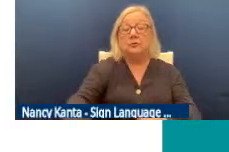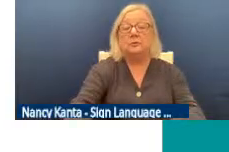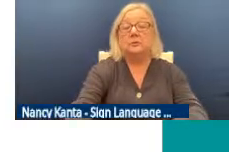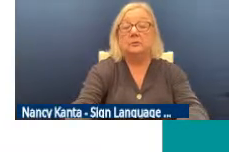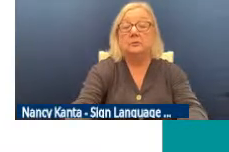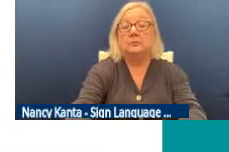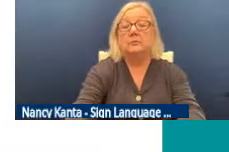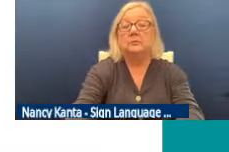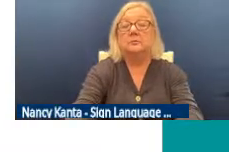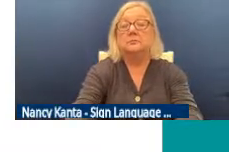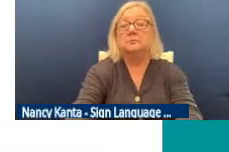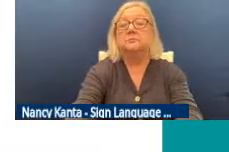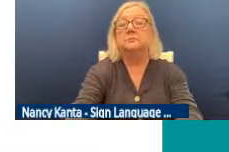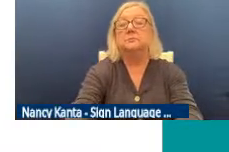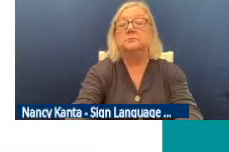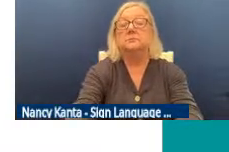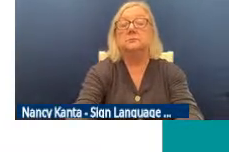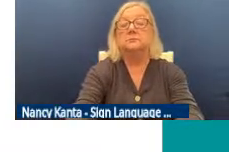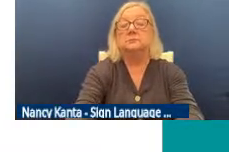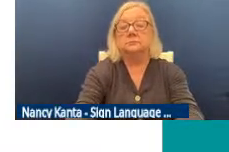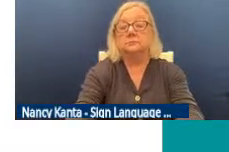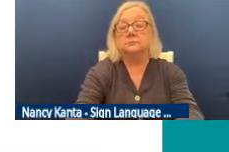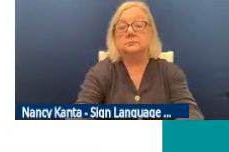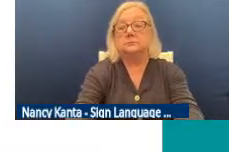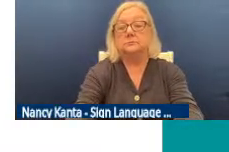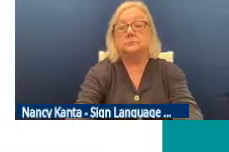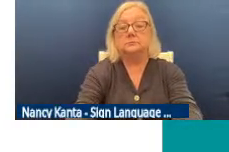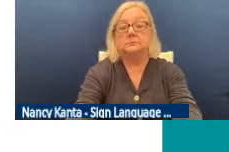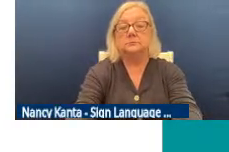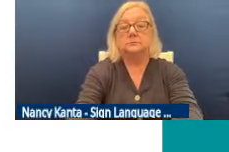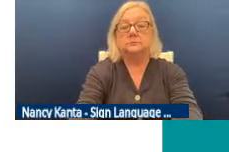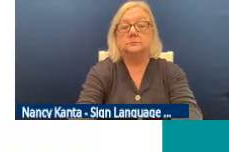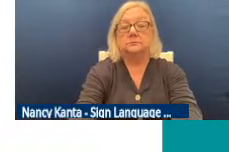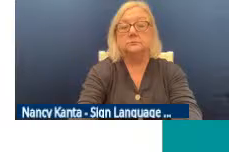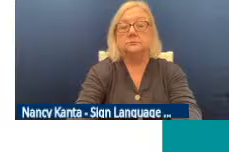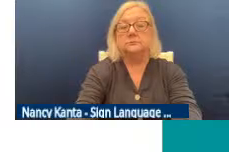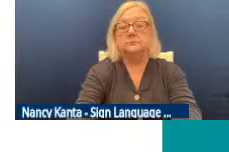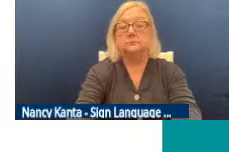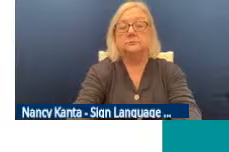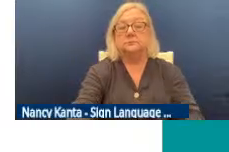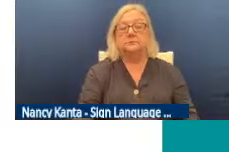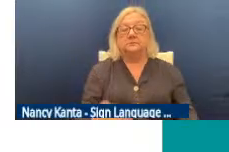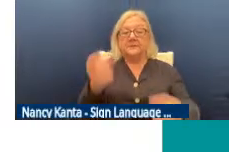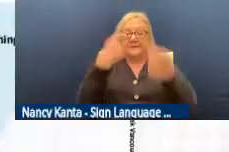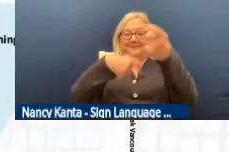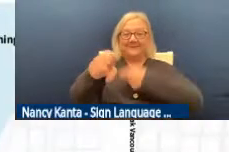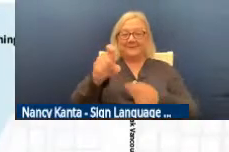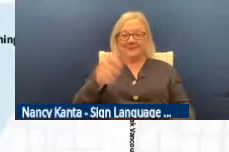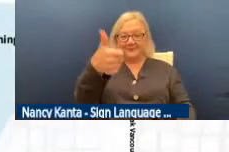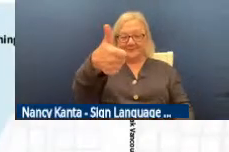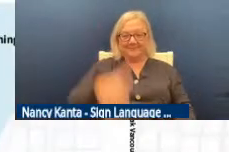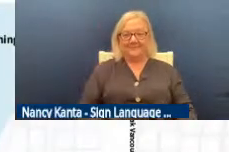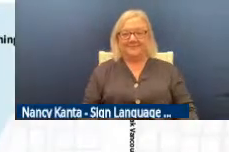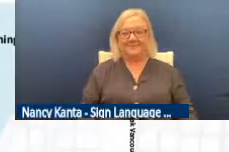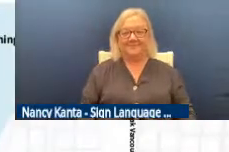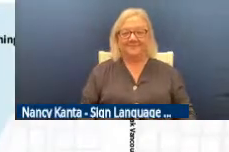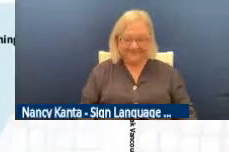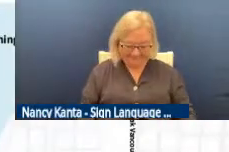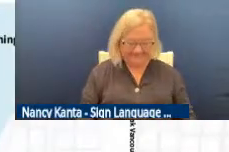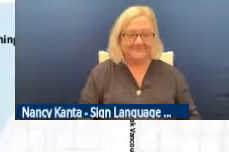So a list of examples that we provide industry. Next slide. I talked a little bit about the Approaches